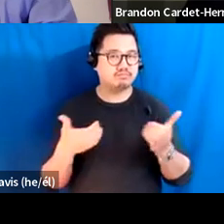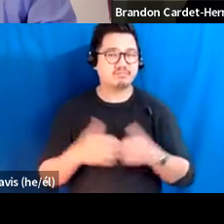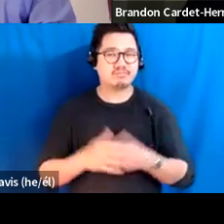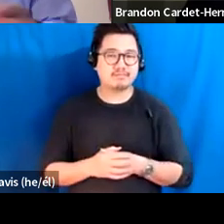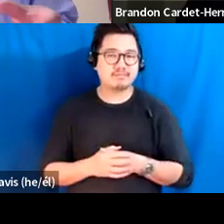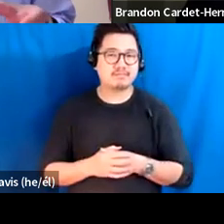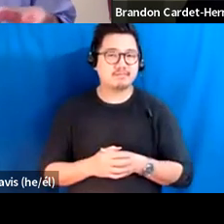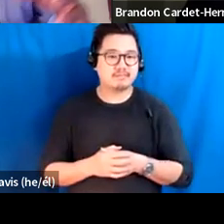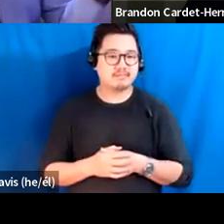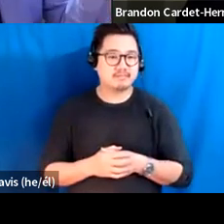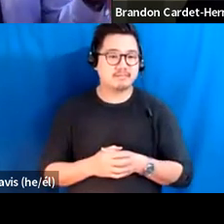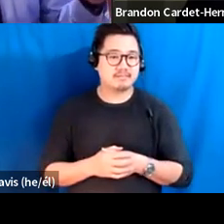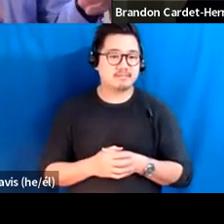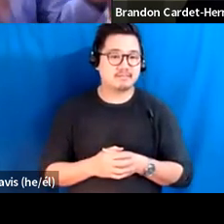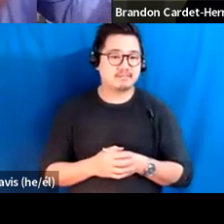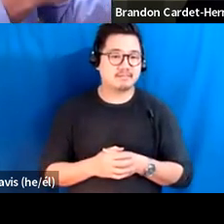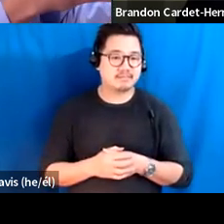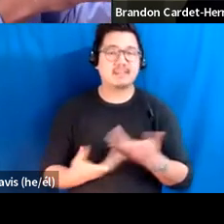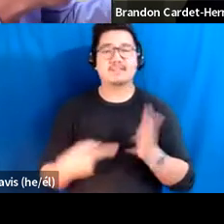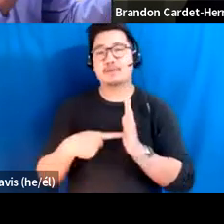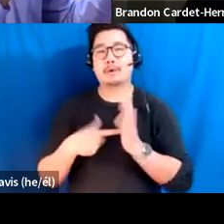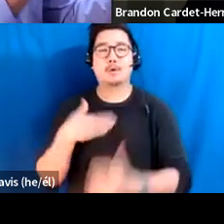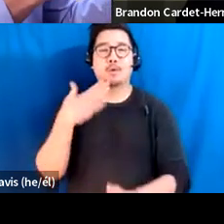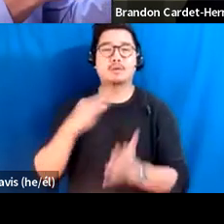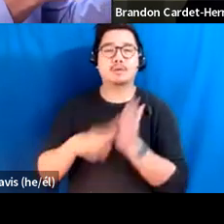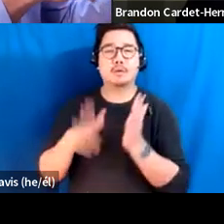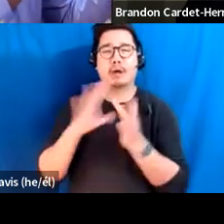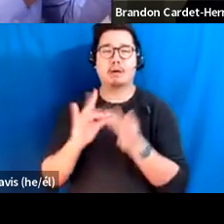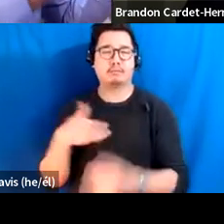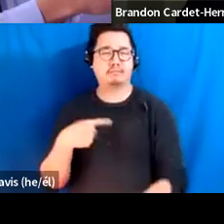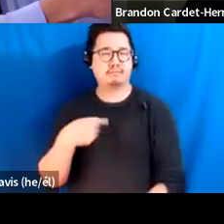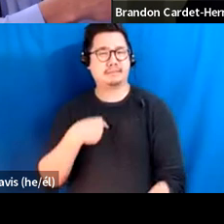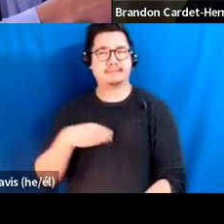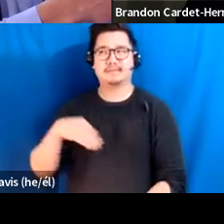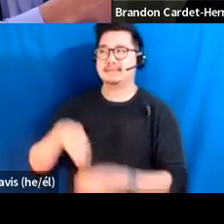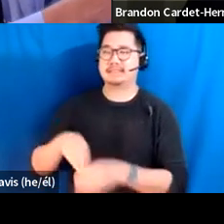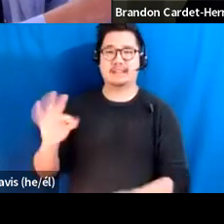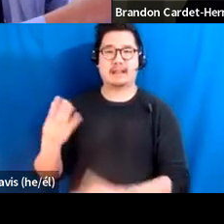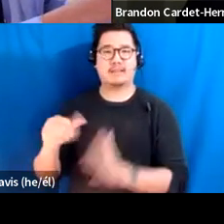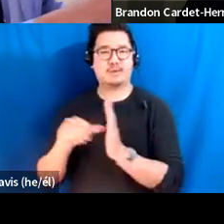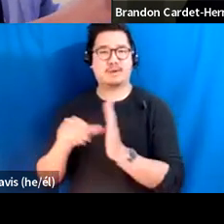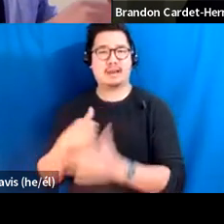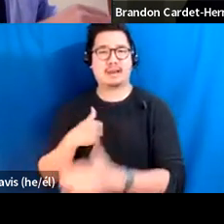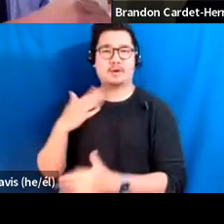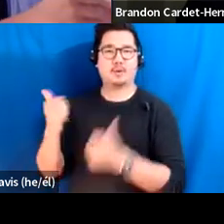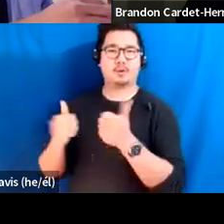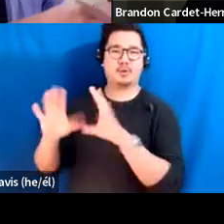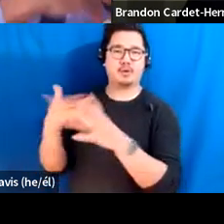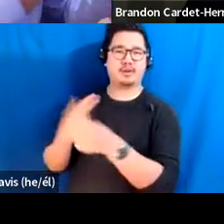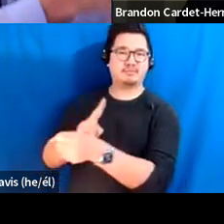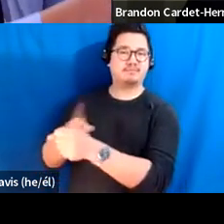that creating that oh i'm in the ninth grade i know where i'm at where i'm going i know who are the people that i have to uh